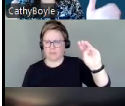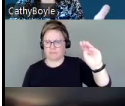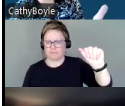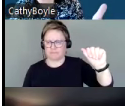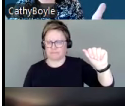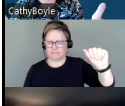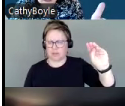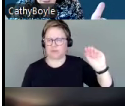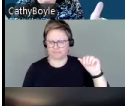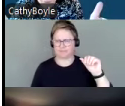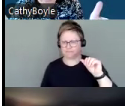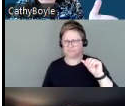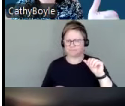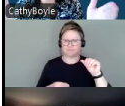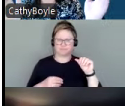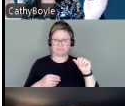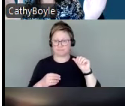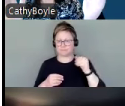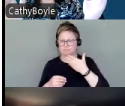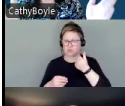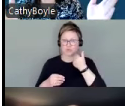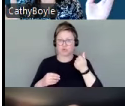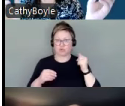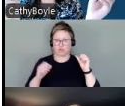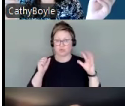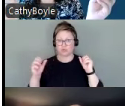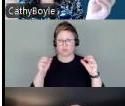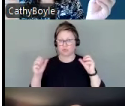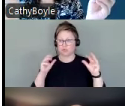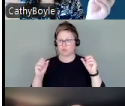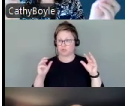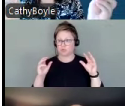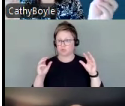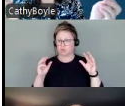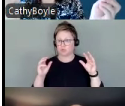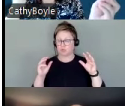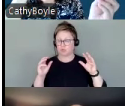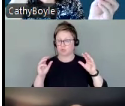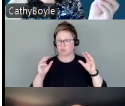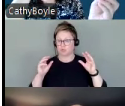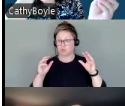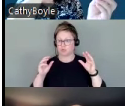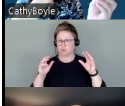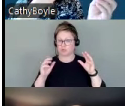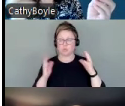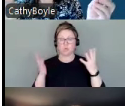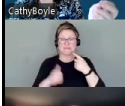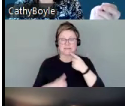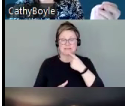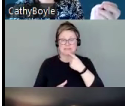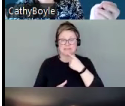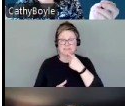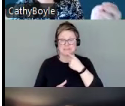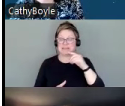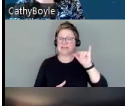I don't remember what it stands for. But what it says is that if the